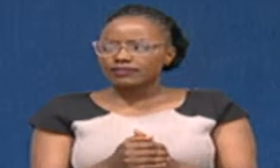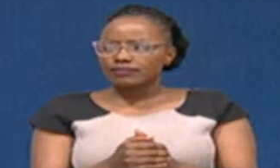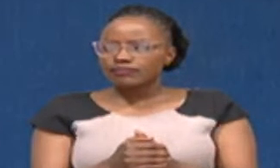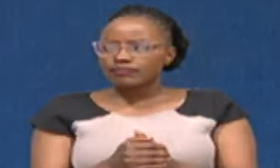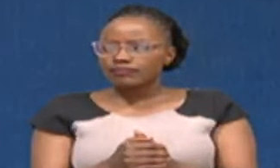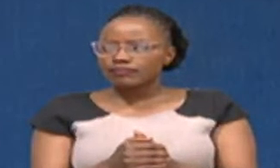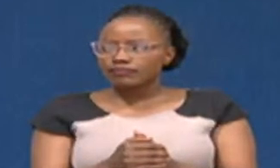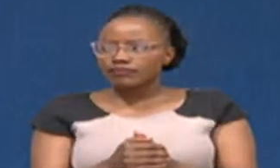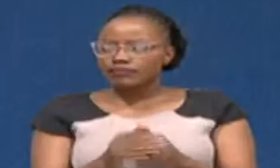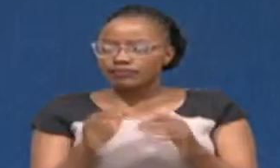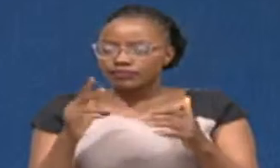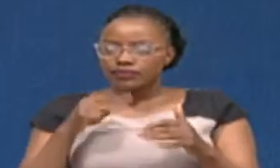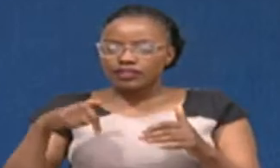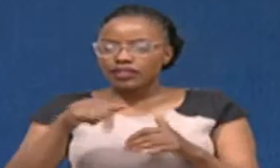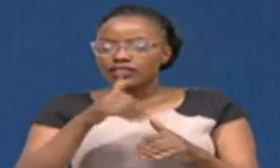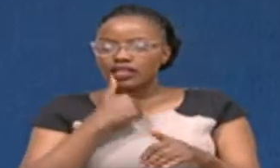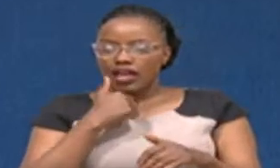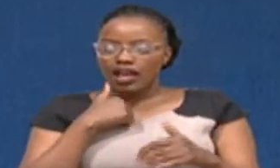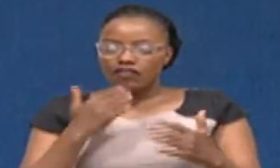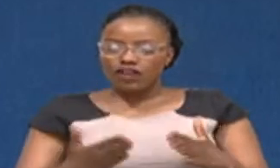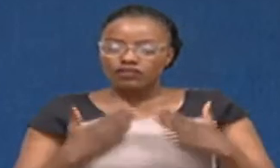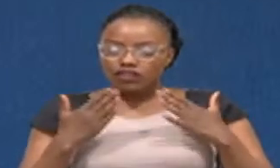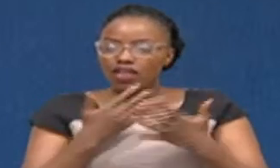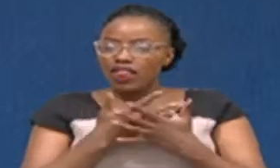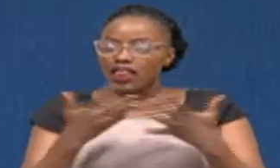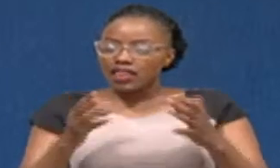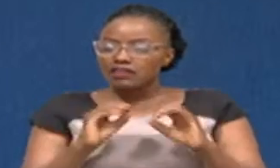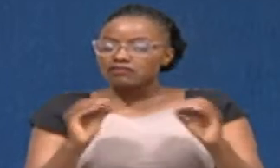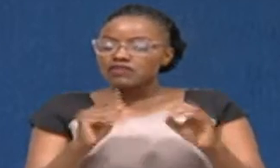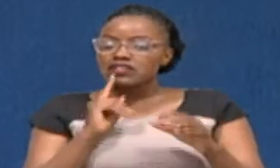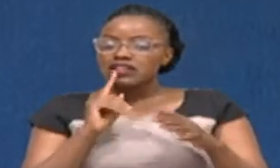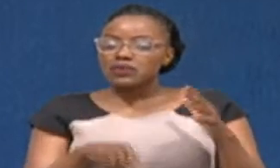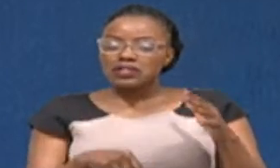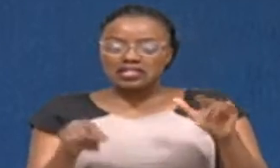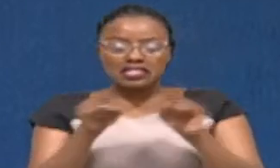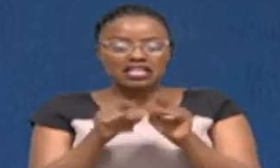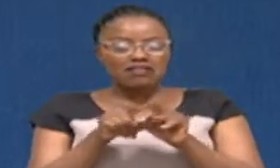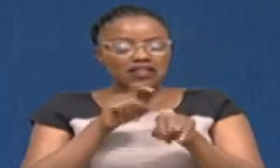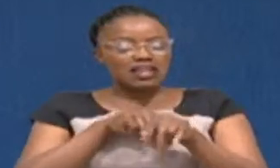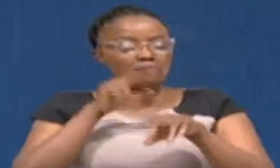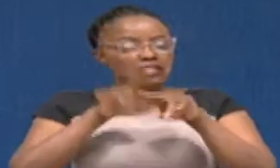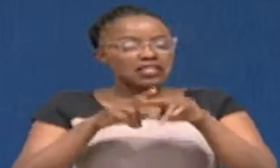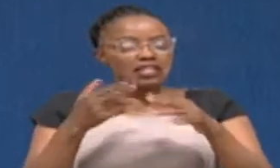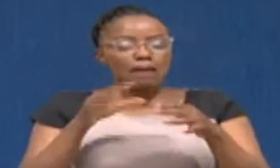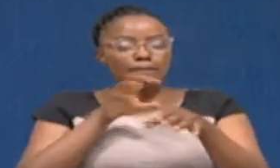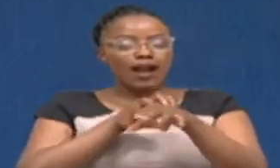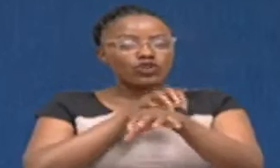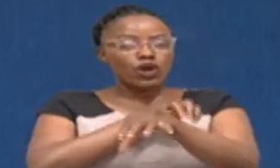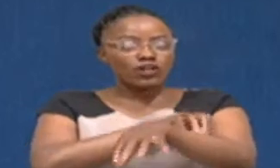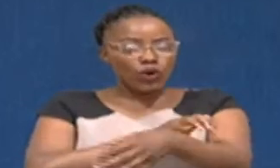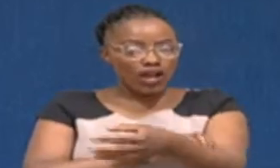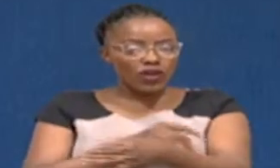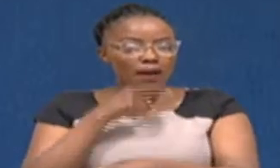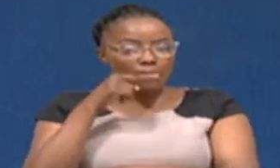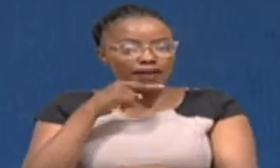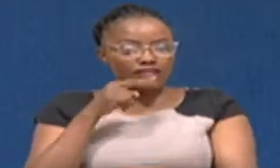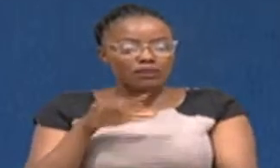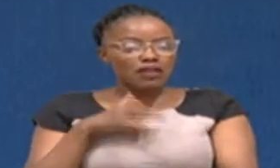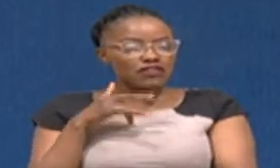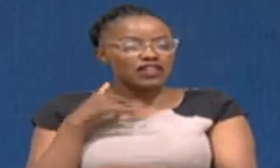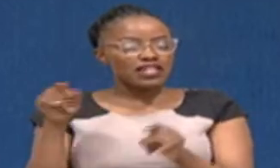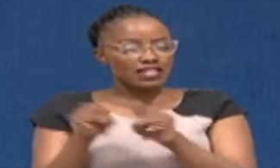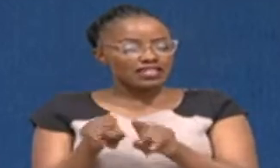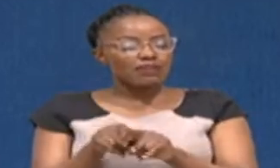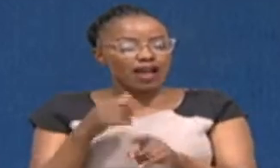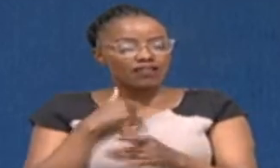done. Okay. Have we ever been compensated for anything? Let me tell you, Trevor, even as I sit here, yeah. When Maduado is being mentioned, I feel as if